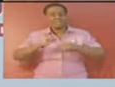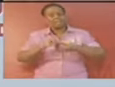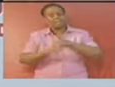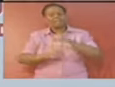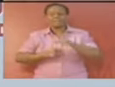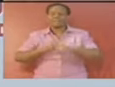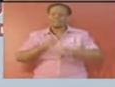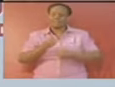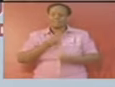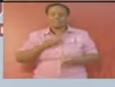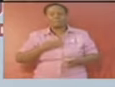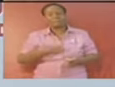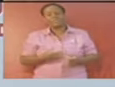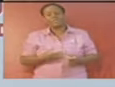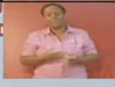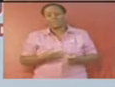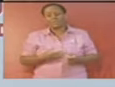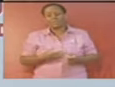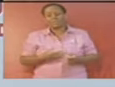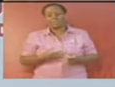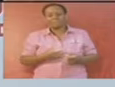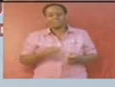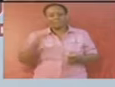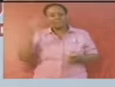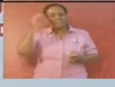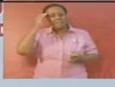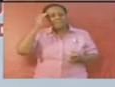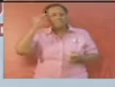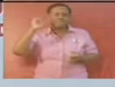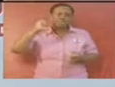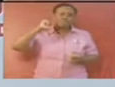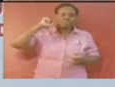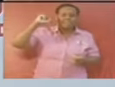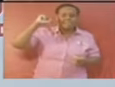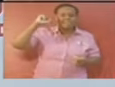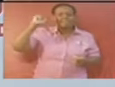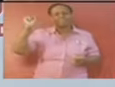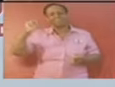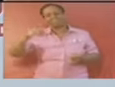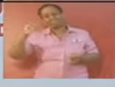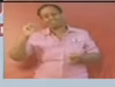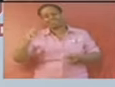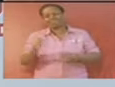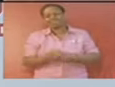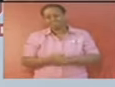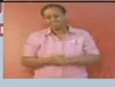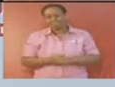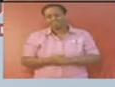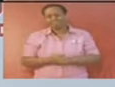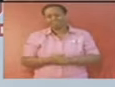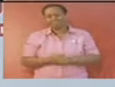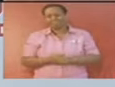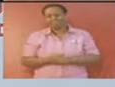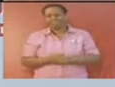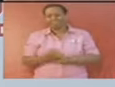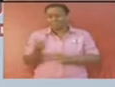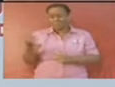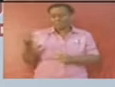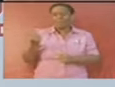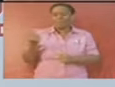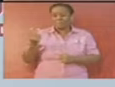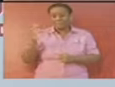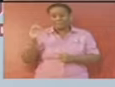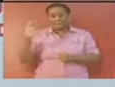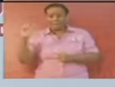stress that each and every one are going through. I think CMO and I could agree that we are also going through that